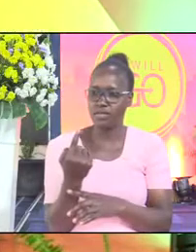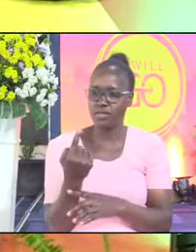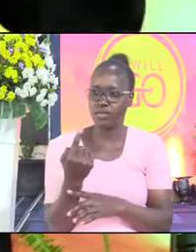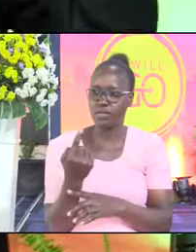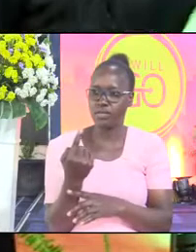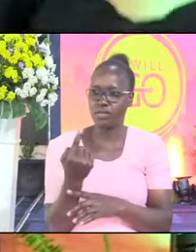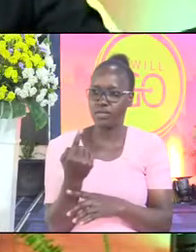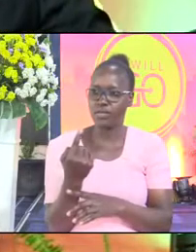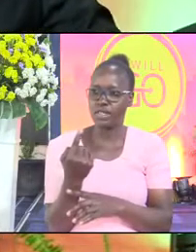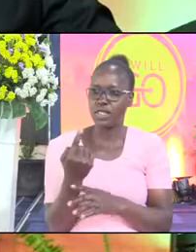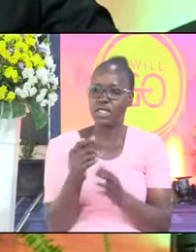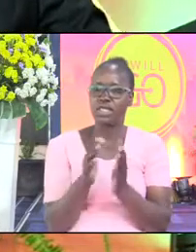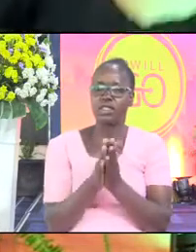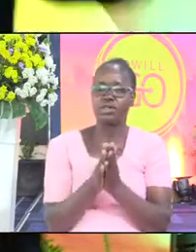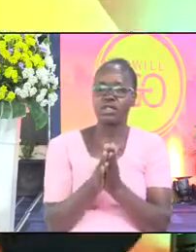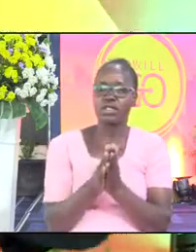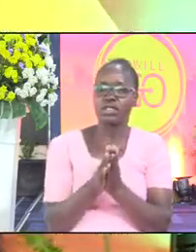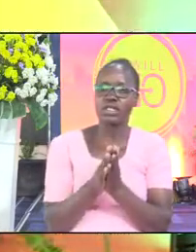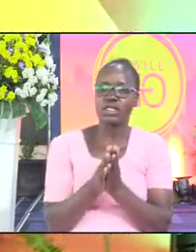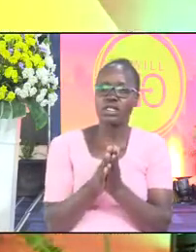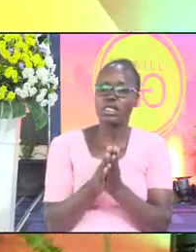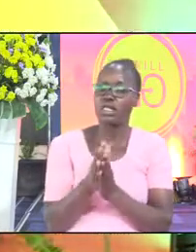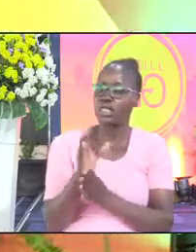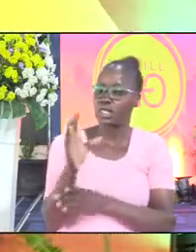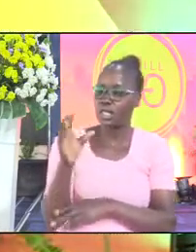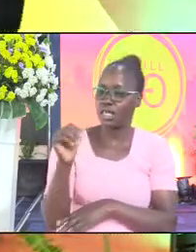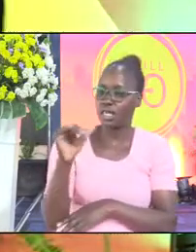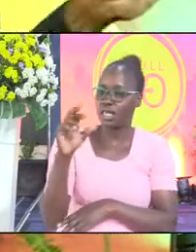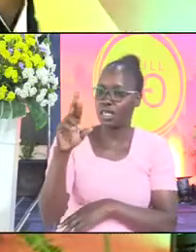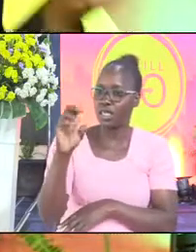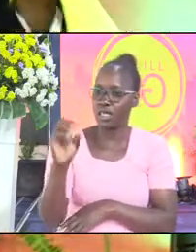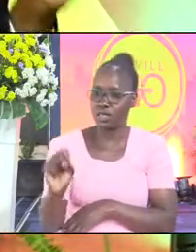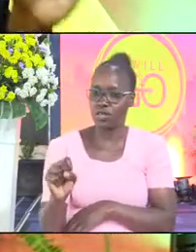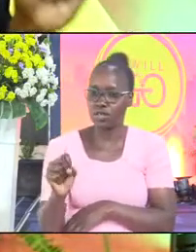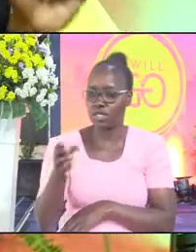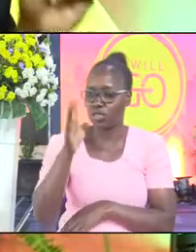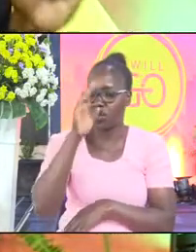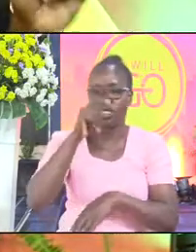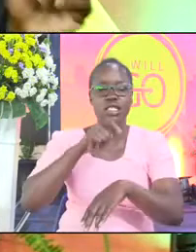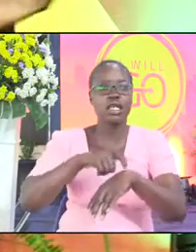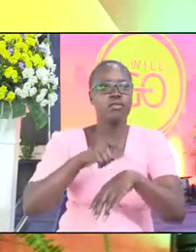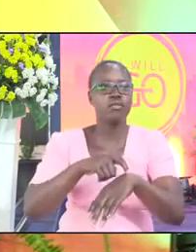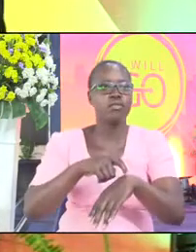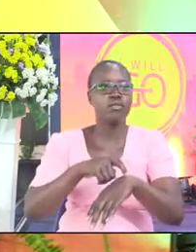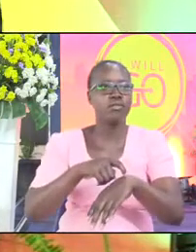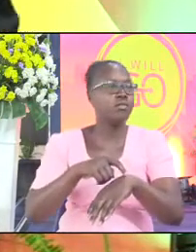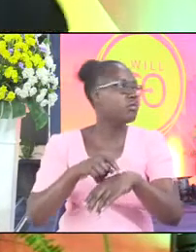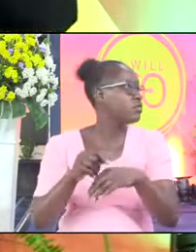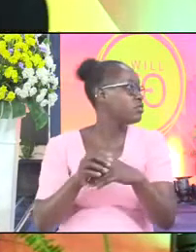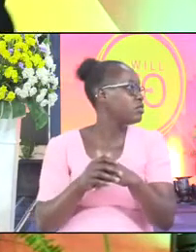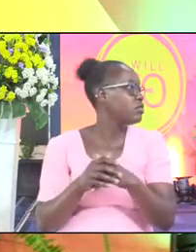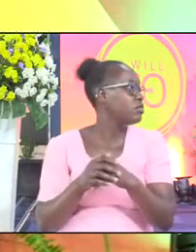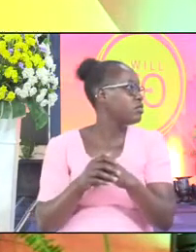It was kairos. Kairos is God's time.